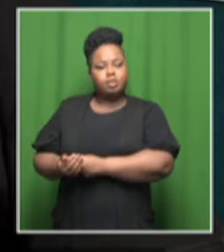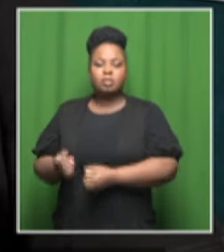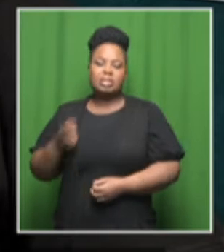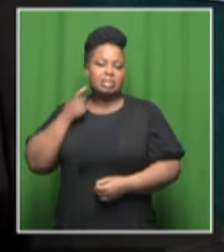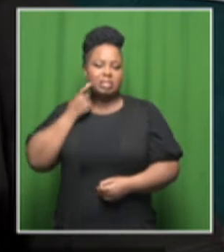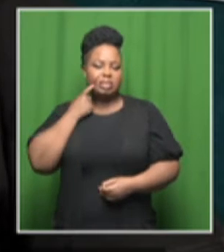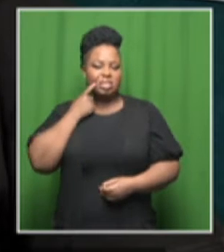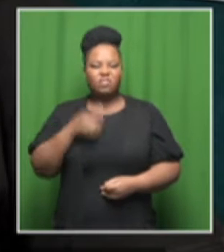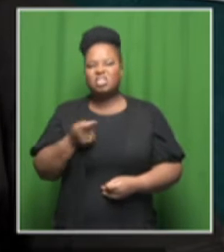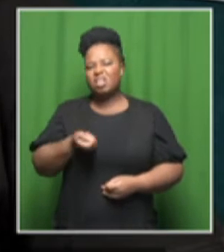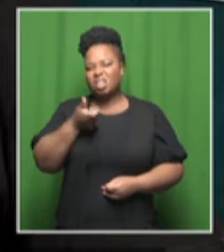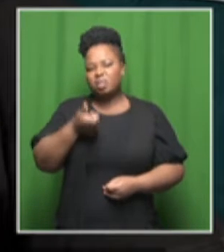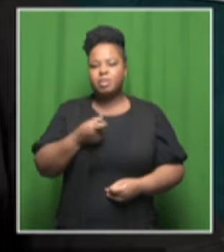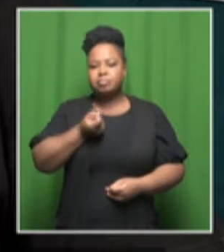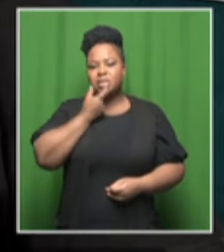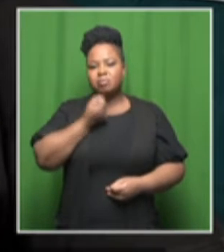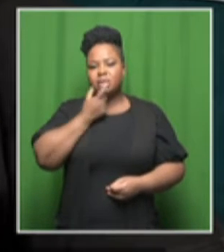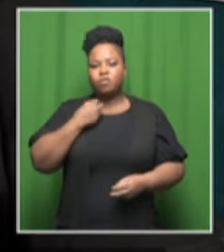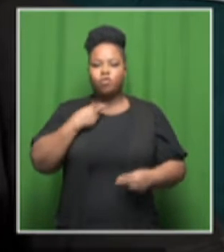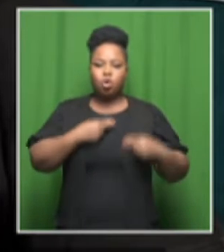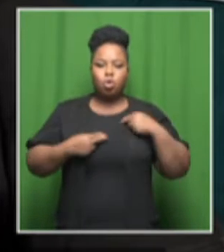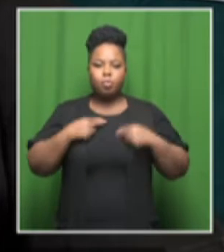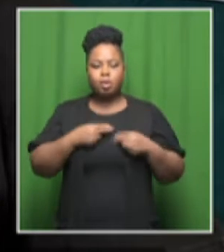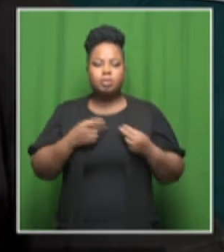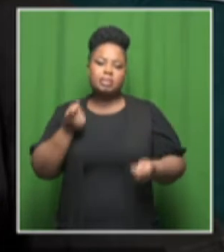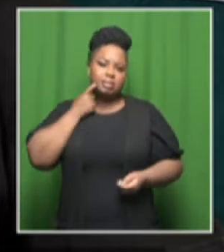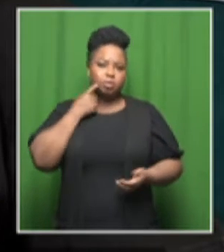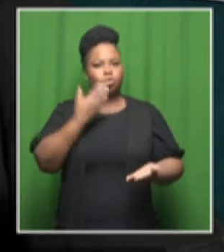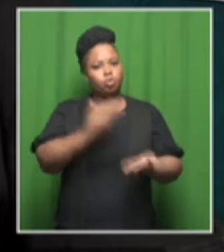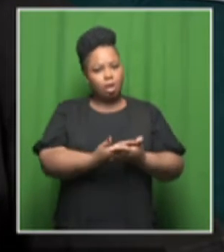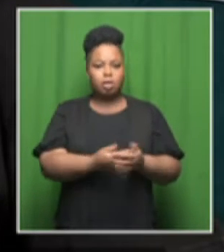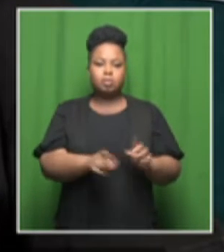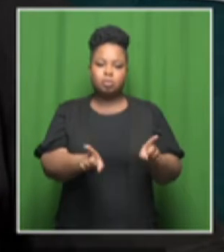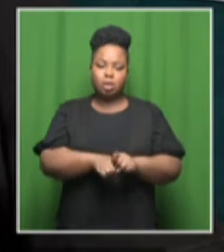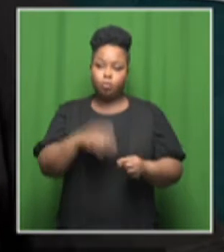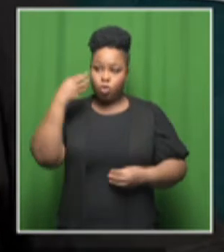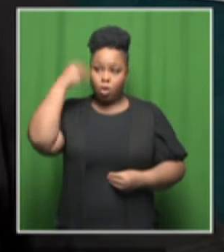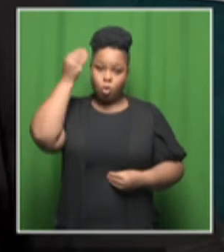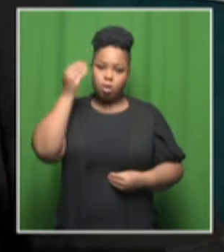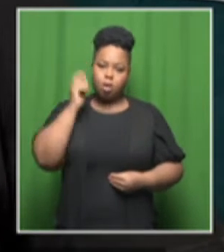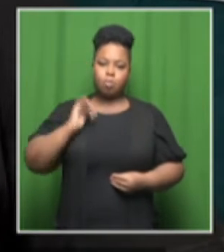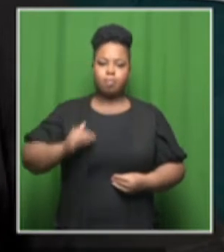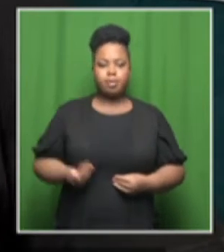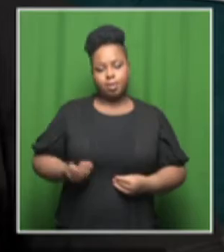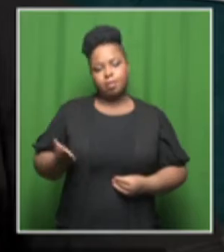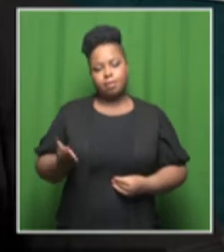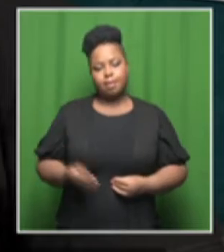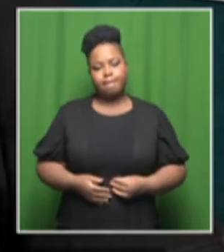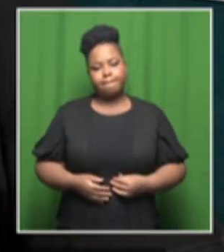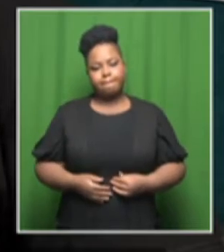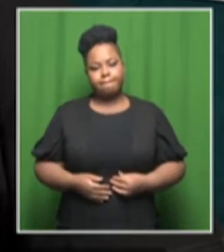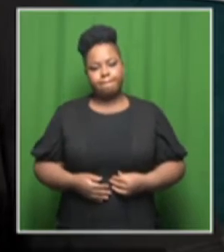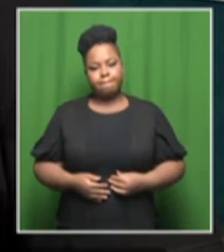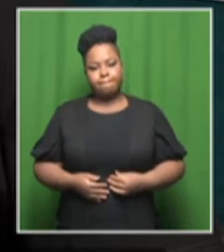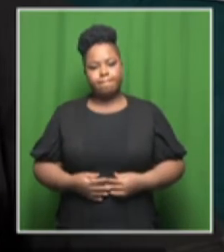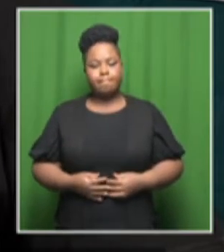minimal stimulation, you can get the same effect as in an older woman with older. Indeed. So